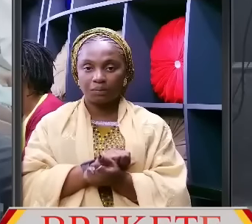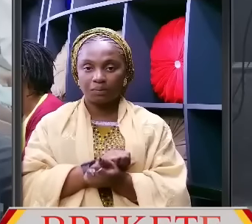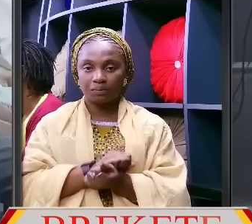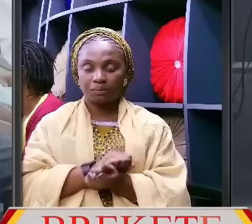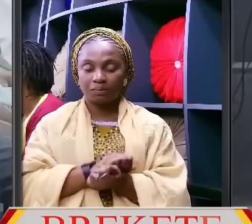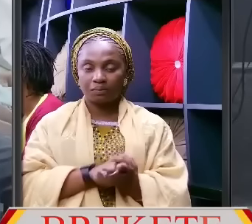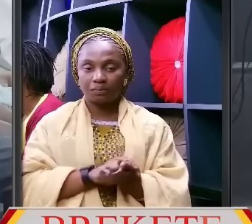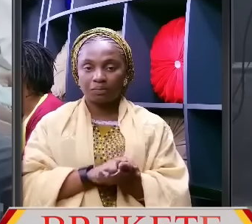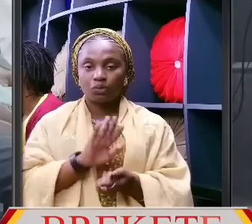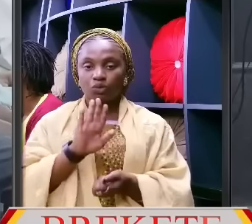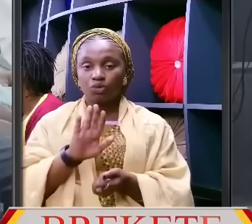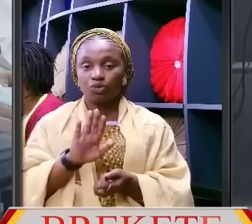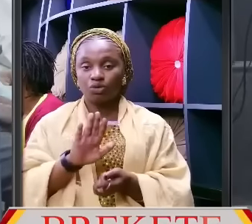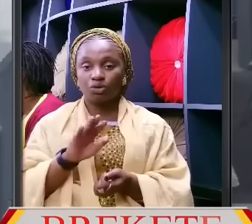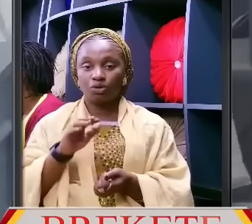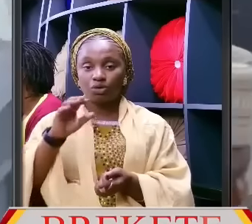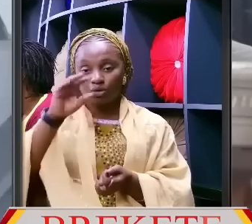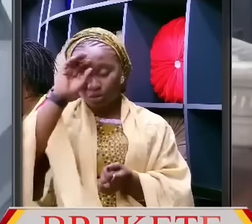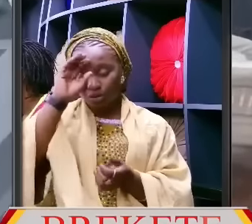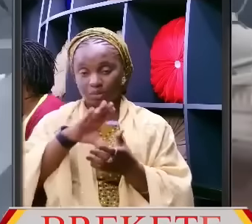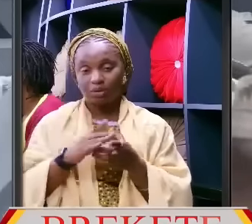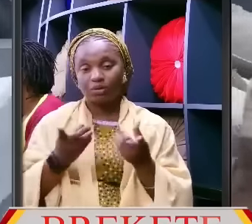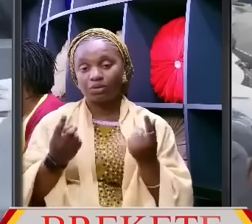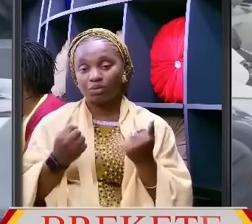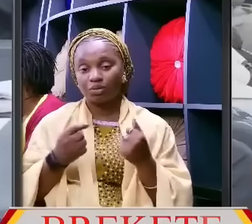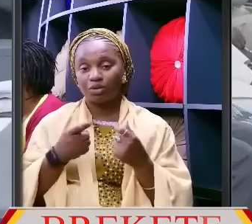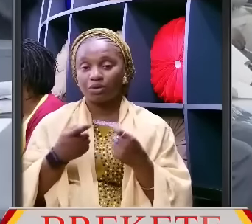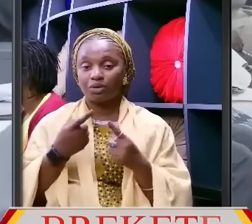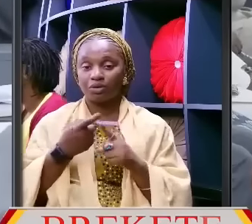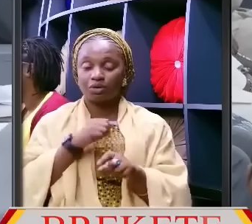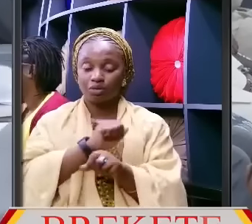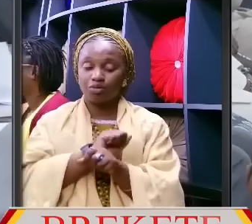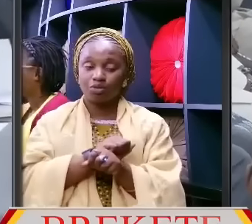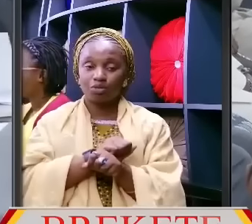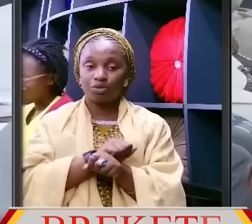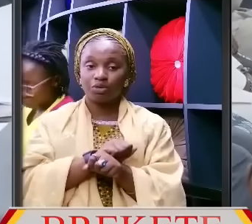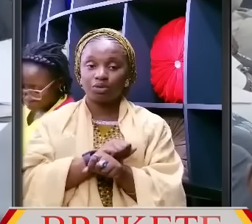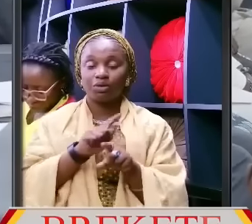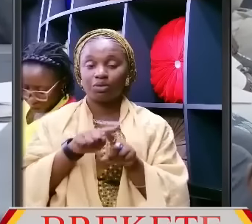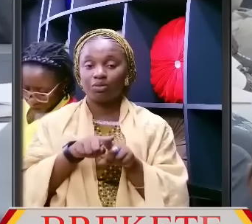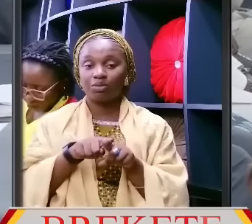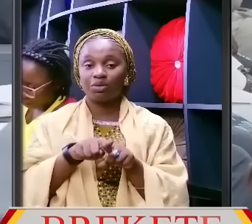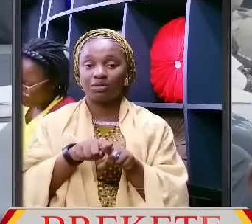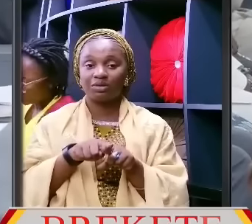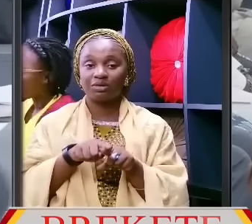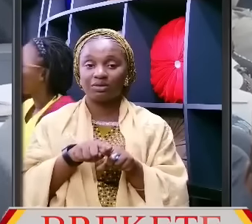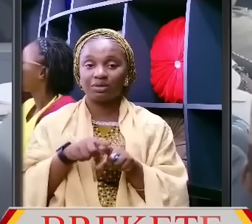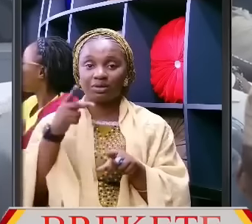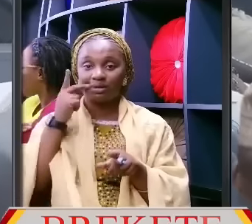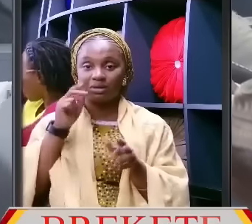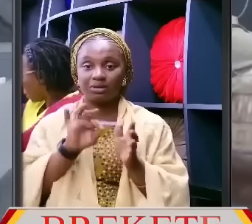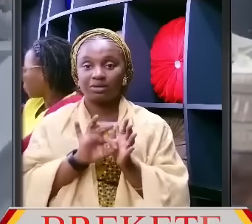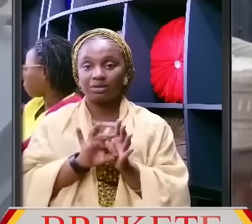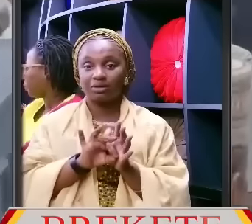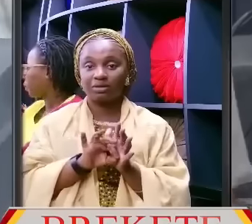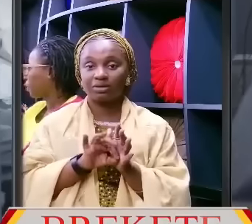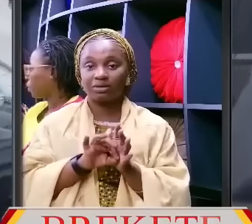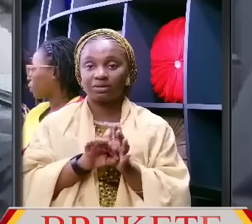husband come back, he tired, he frown face, you do like say, you know, see him. Side cheek. Go begin touch